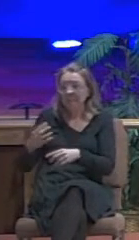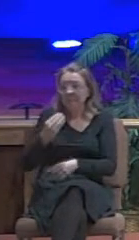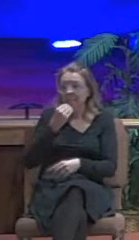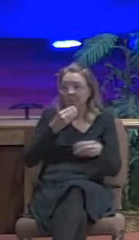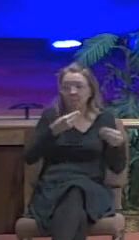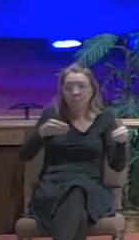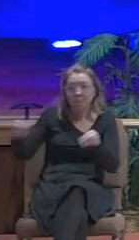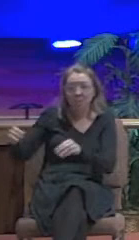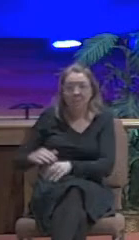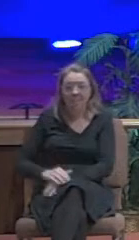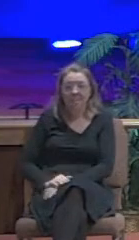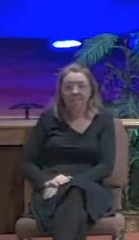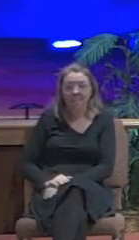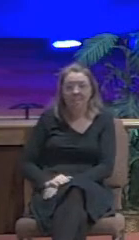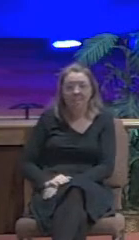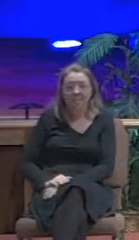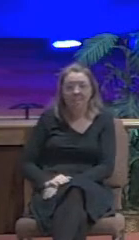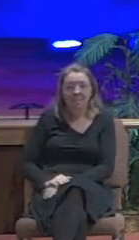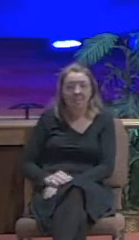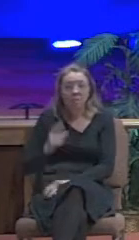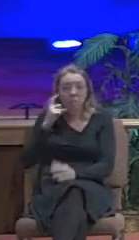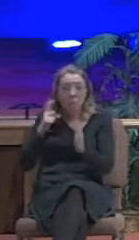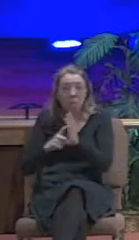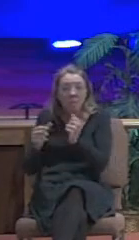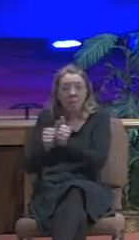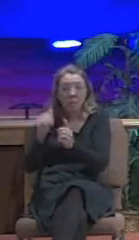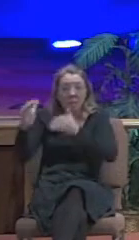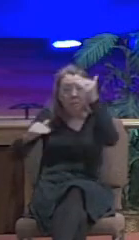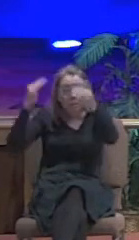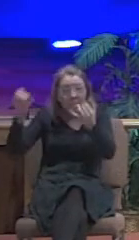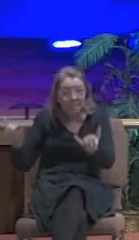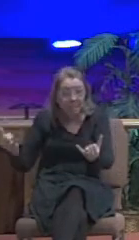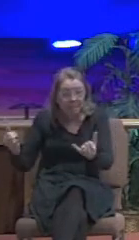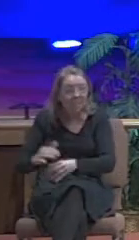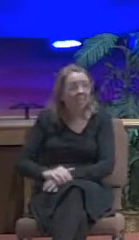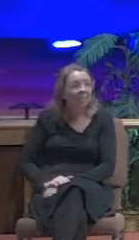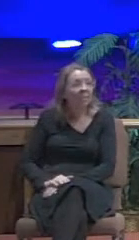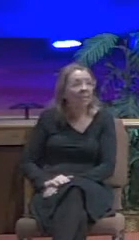Anybody see them as adults today? Any questions?